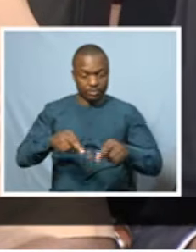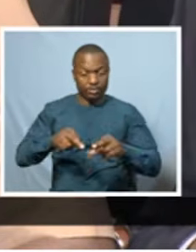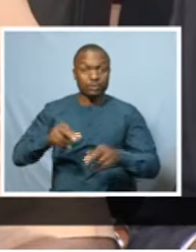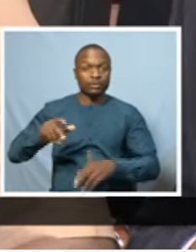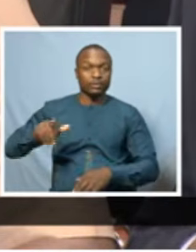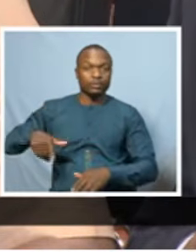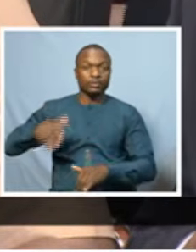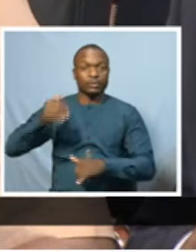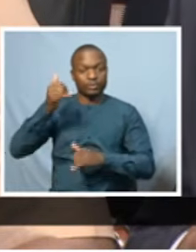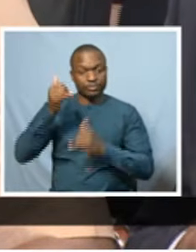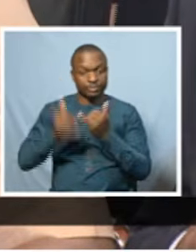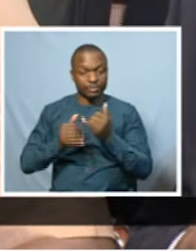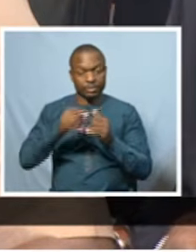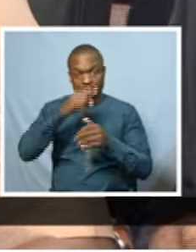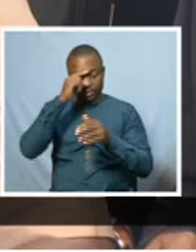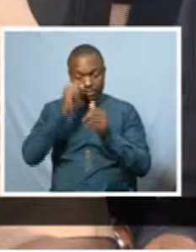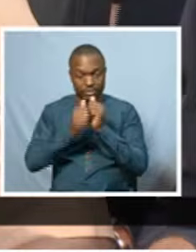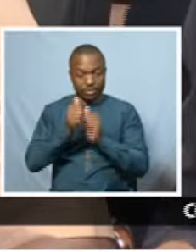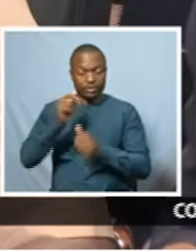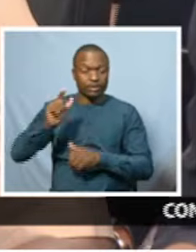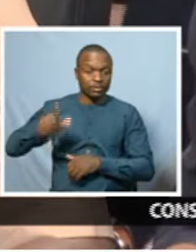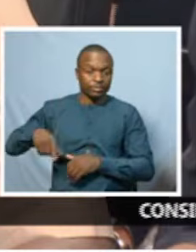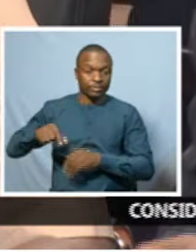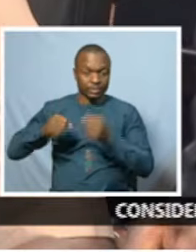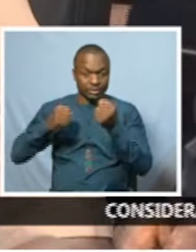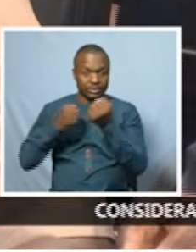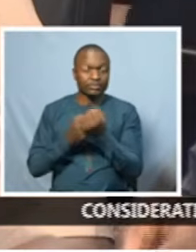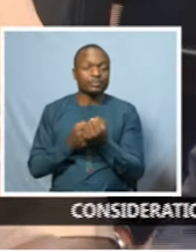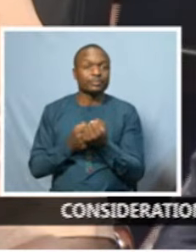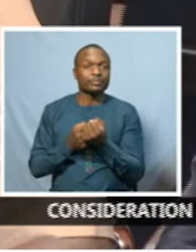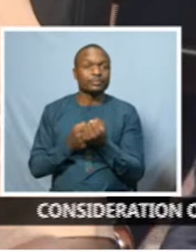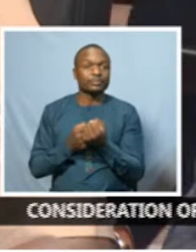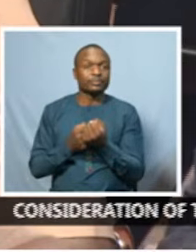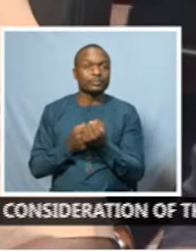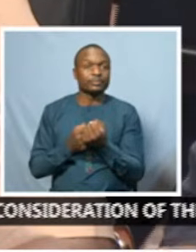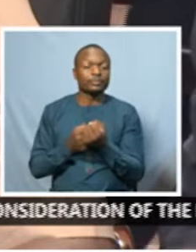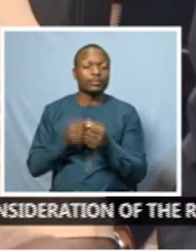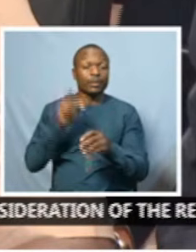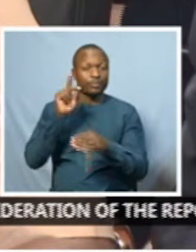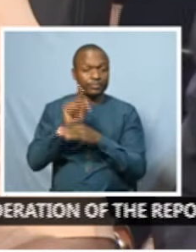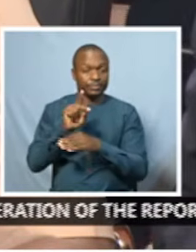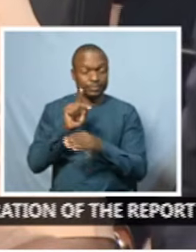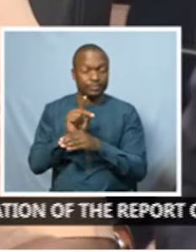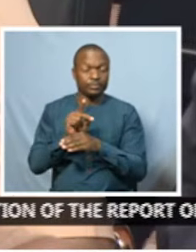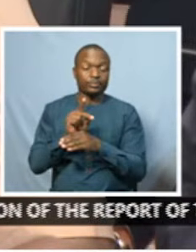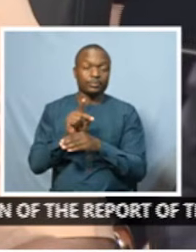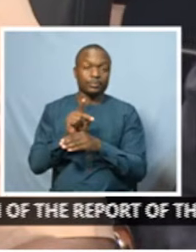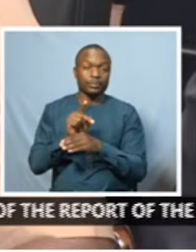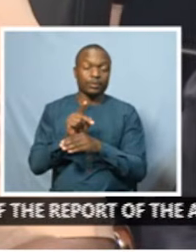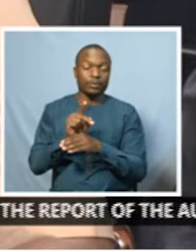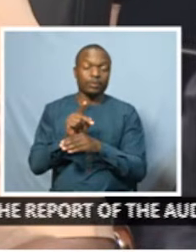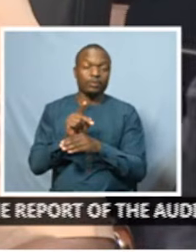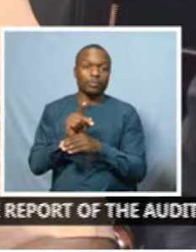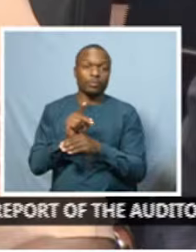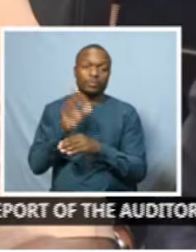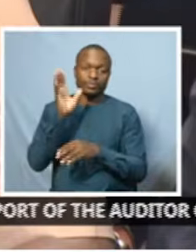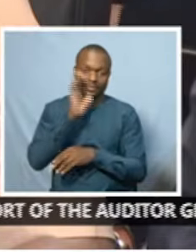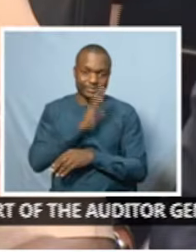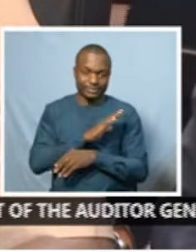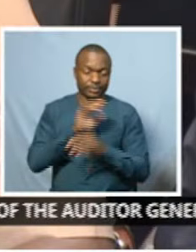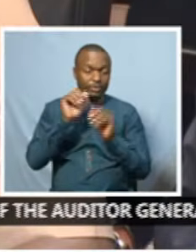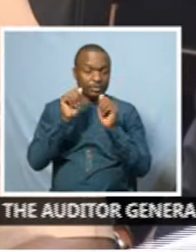in completion was as a result of delays in funding. The project has since been